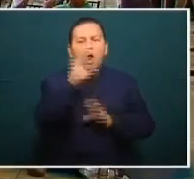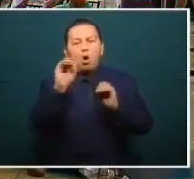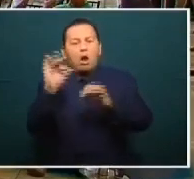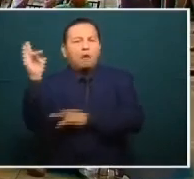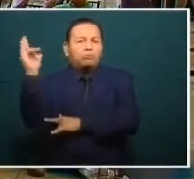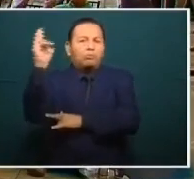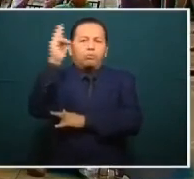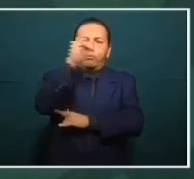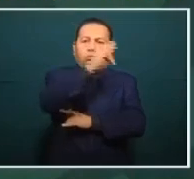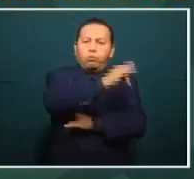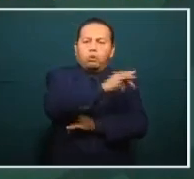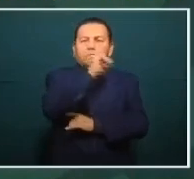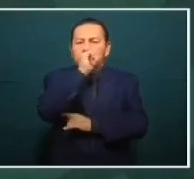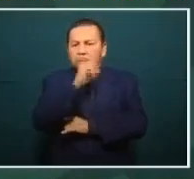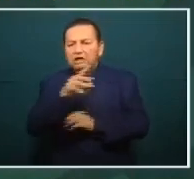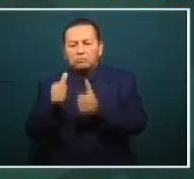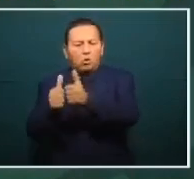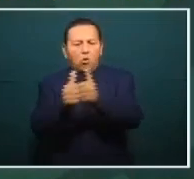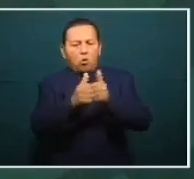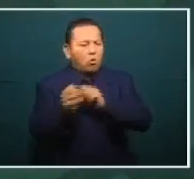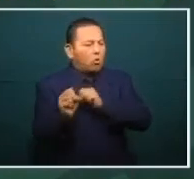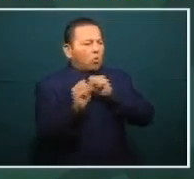avión, by land,